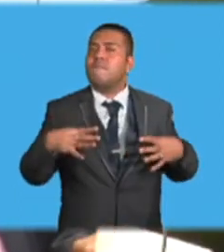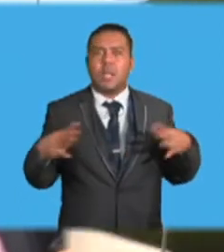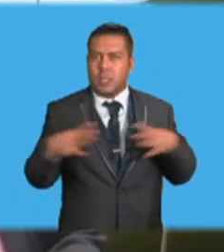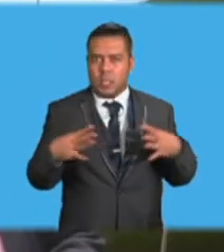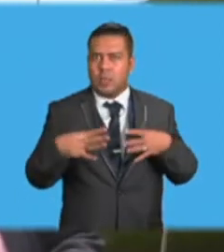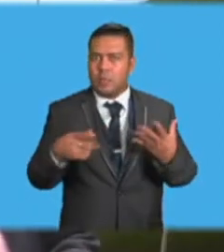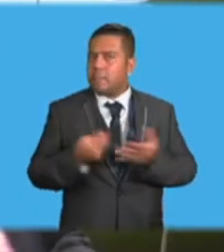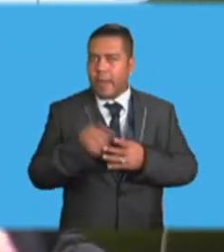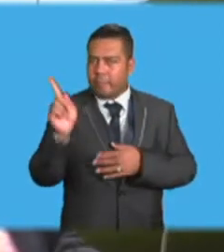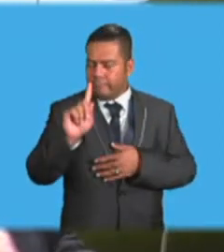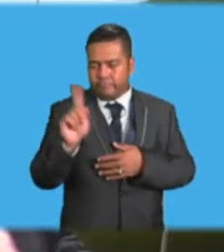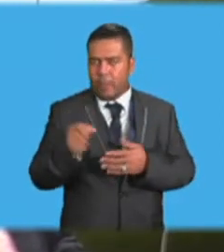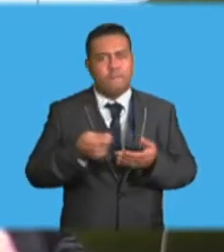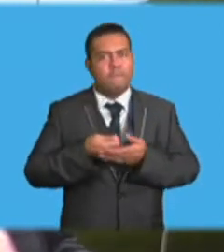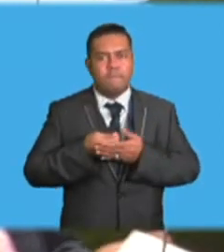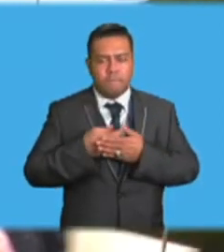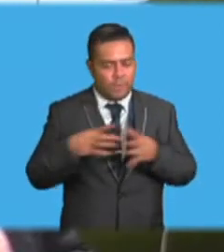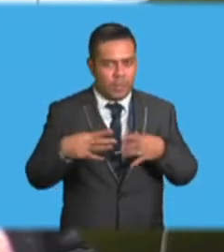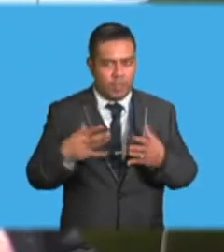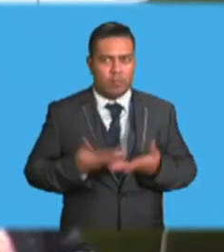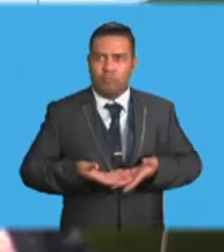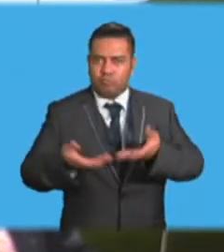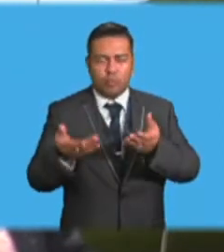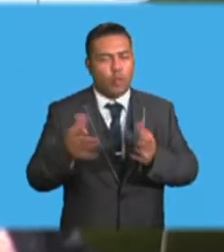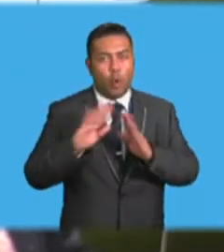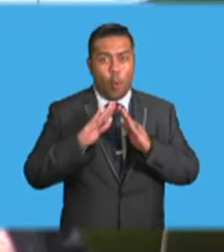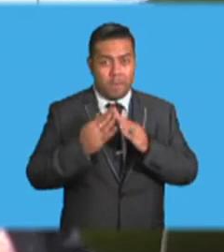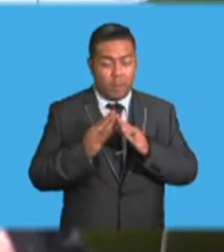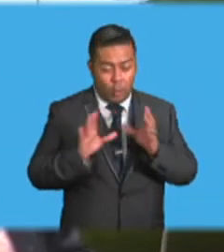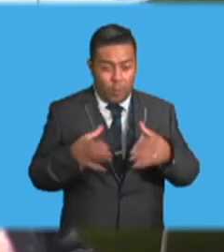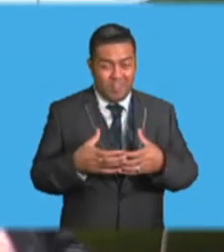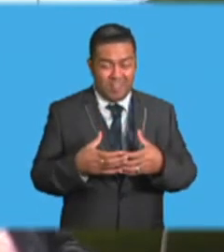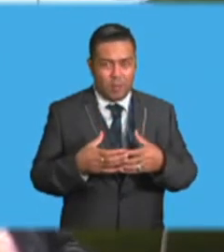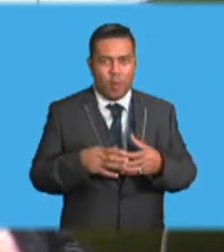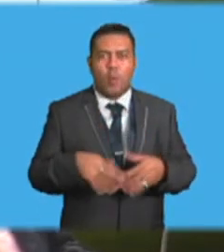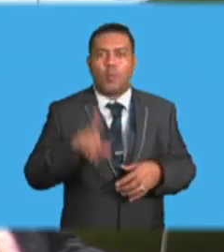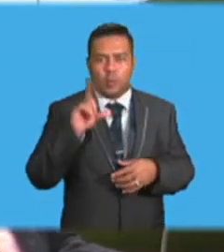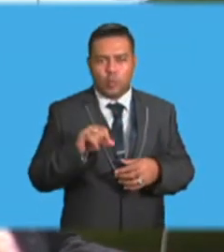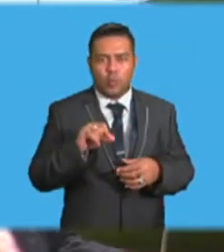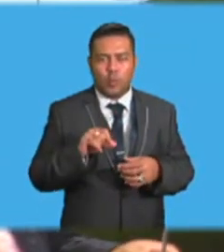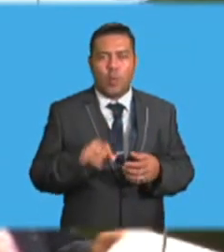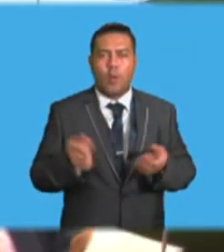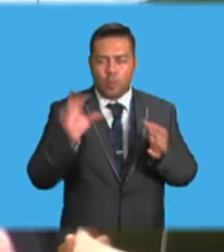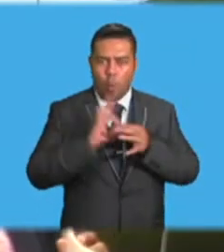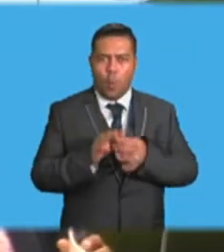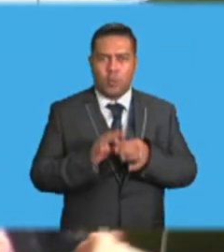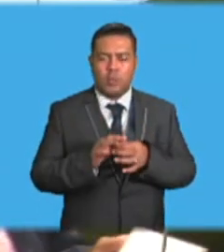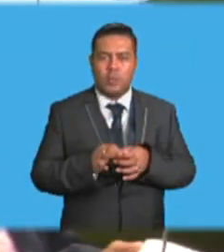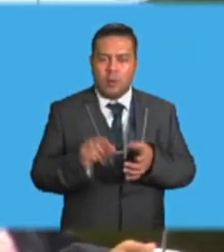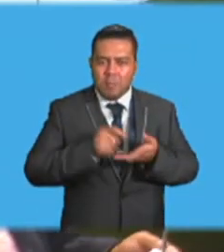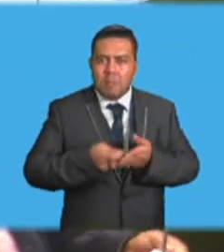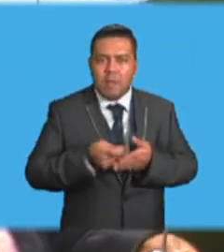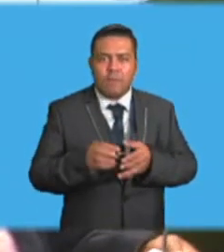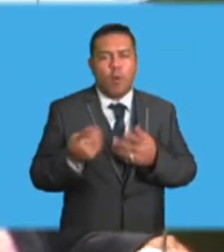use this particular facility. The committee will run the site at their own cost on a day-to-day basis, Madam